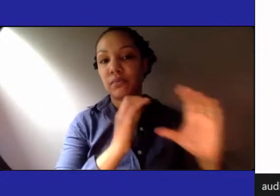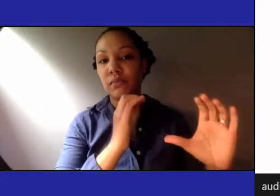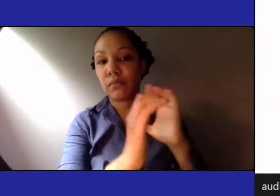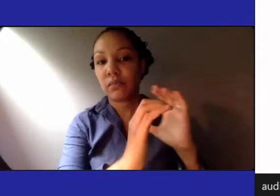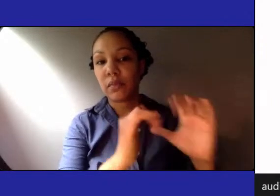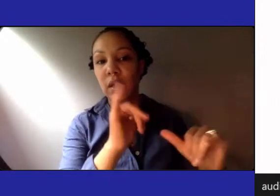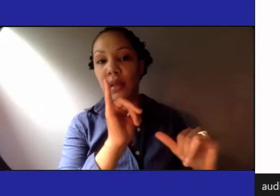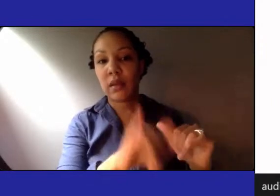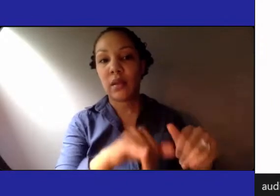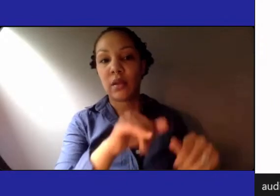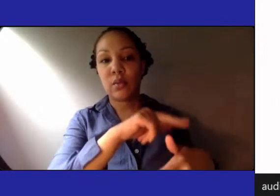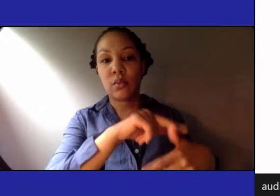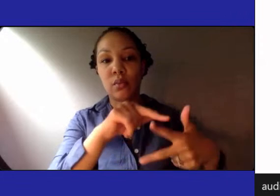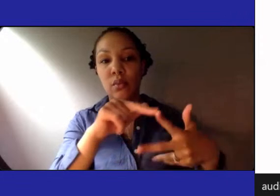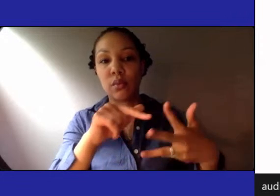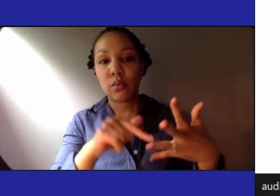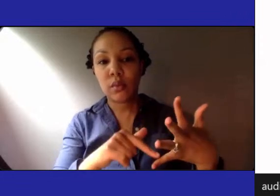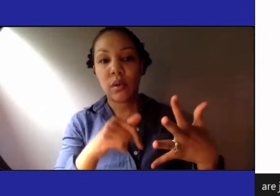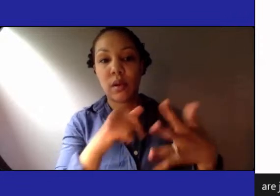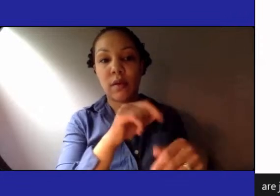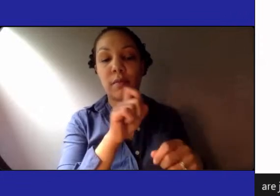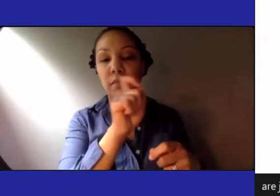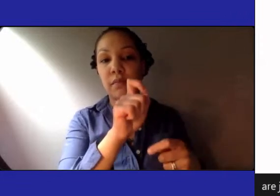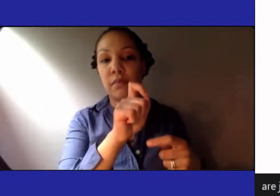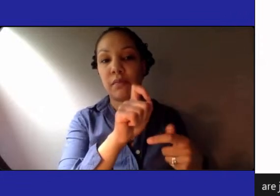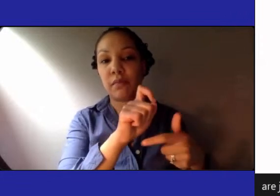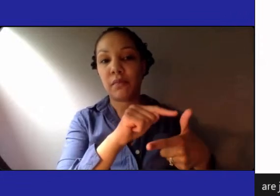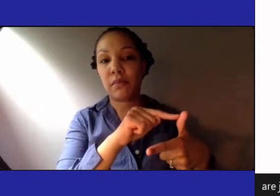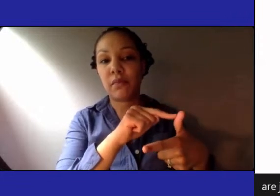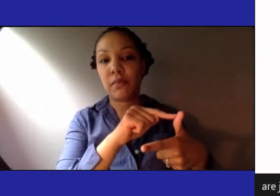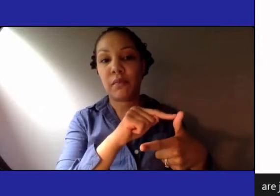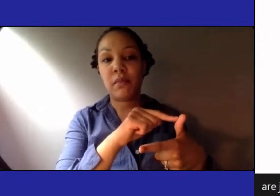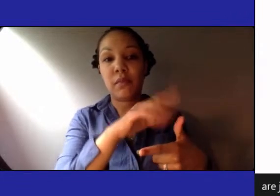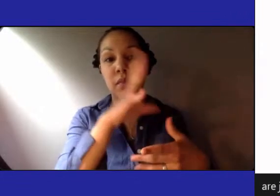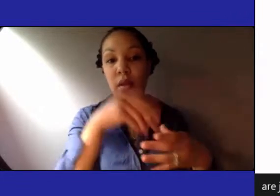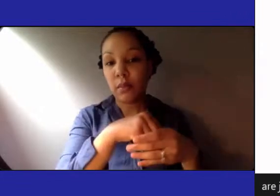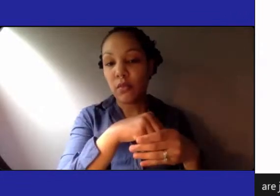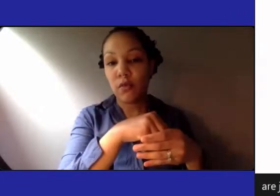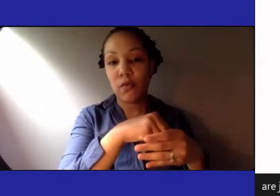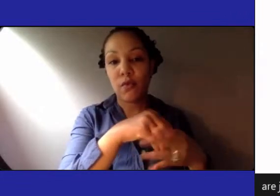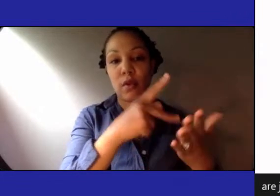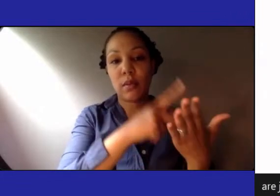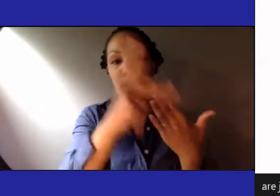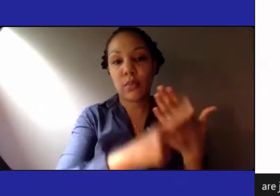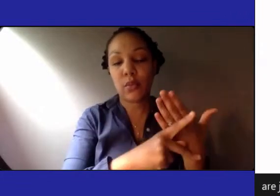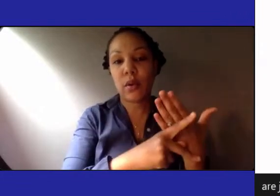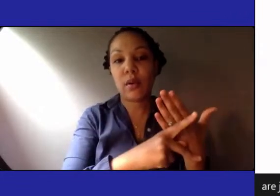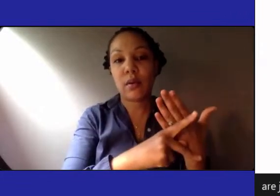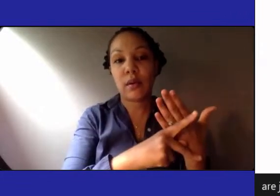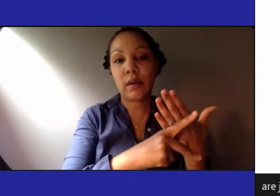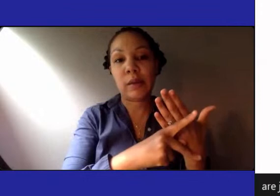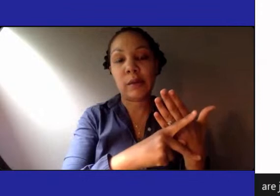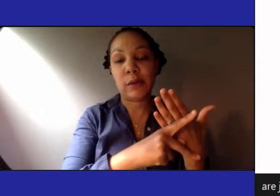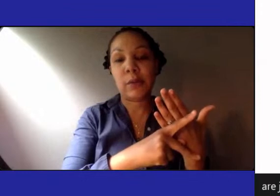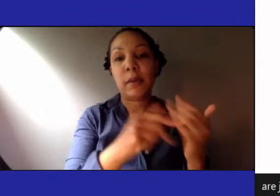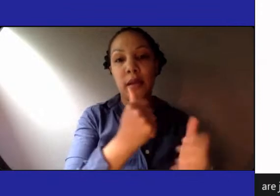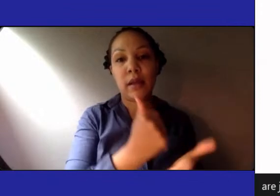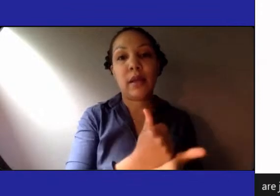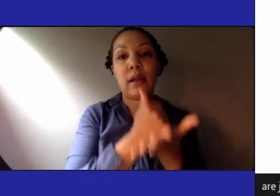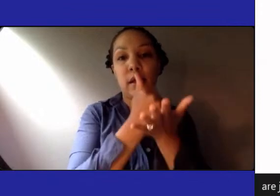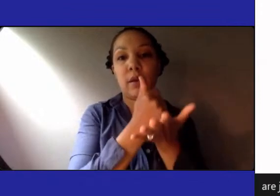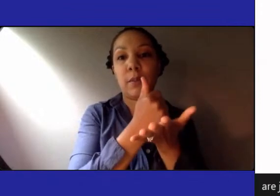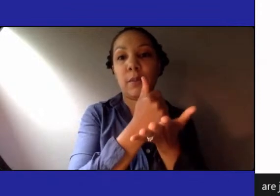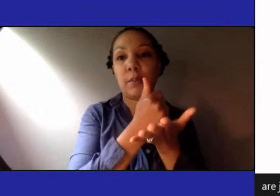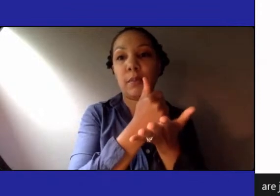As you can see, by participating in this program, stroke volume has really